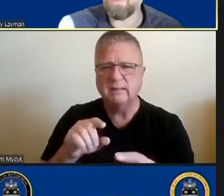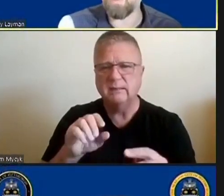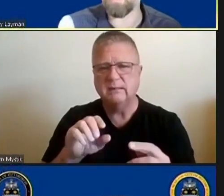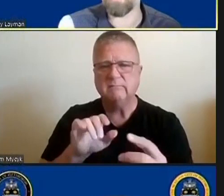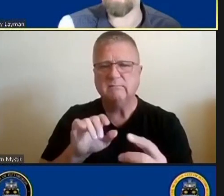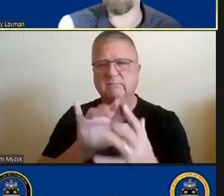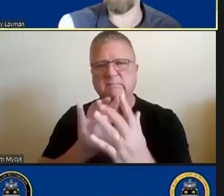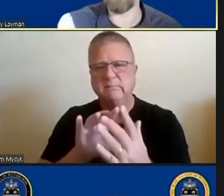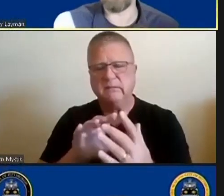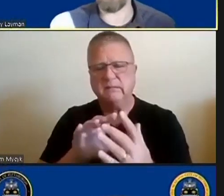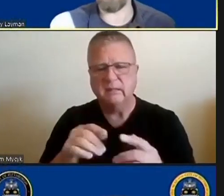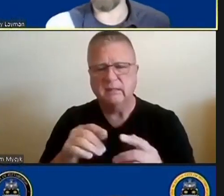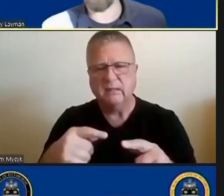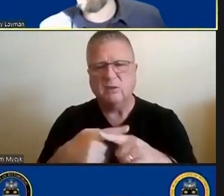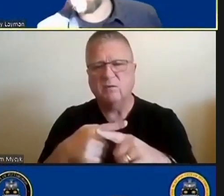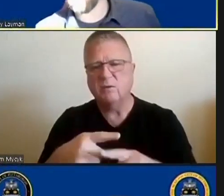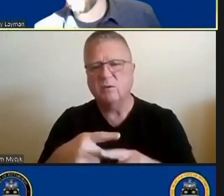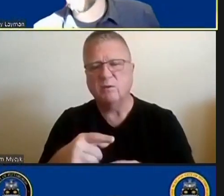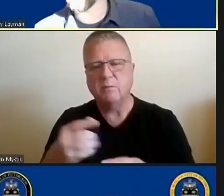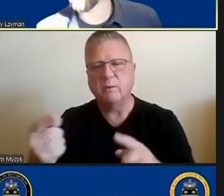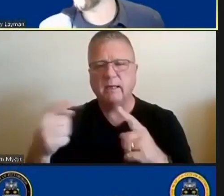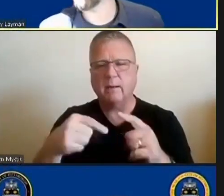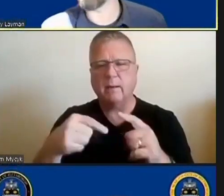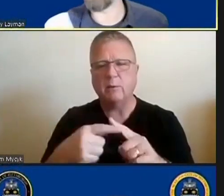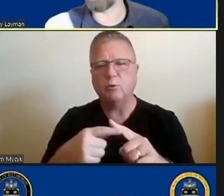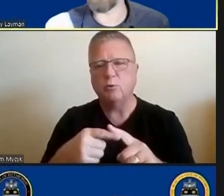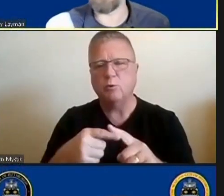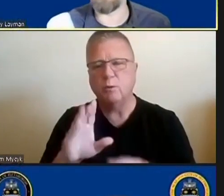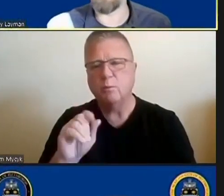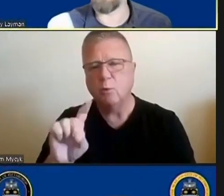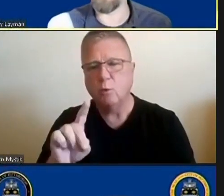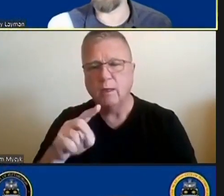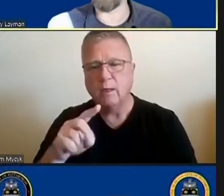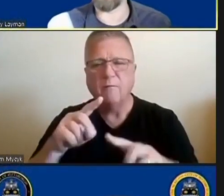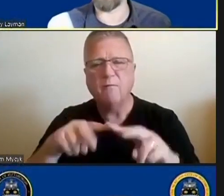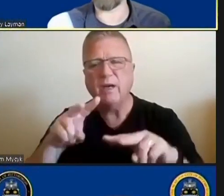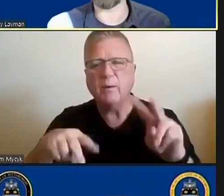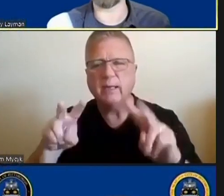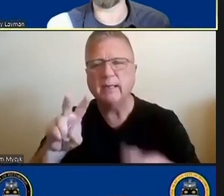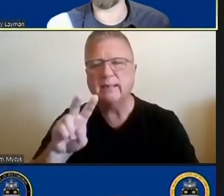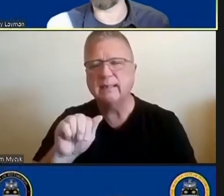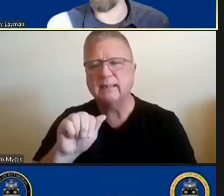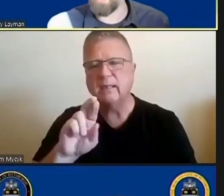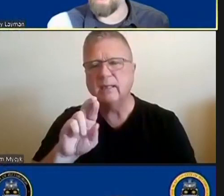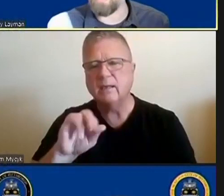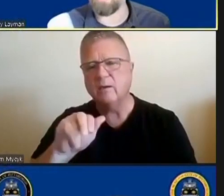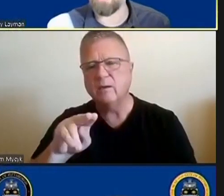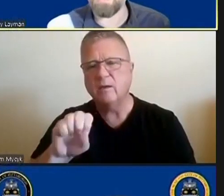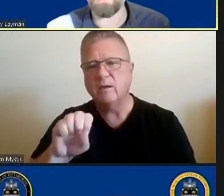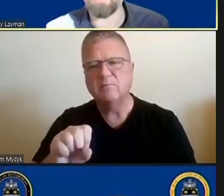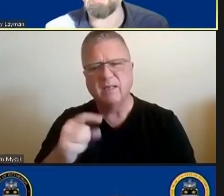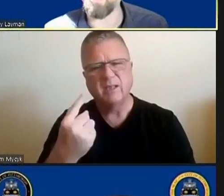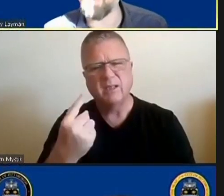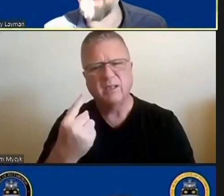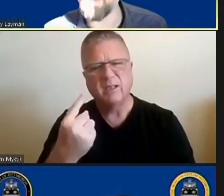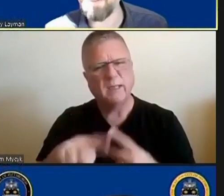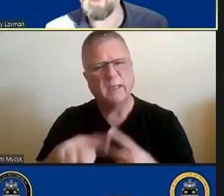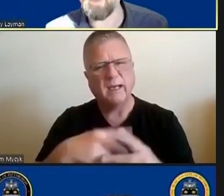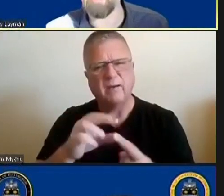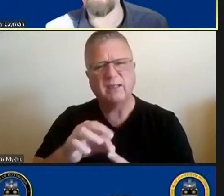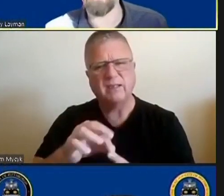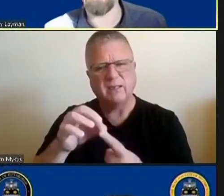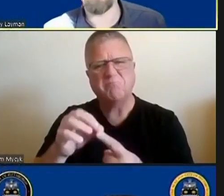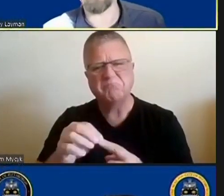board. Variances are a type of exception that the board is able to grant an exception to the rules